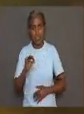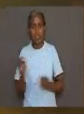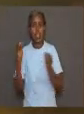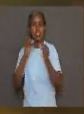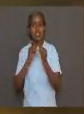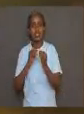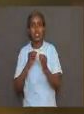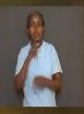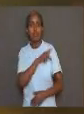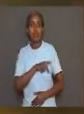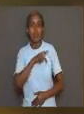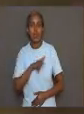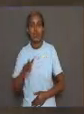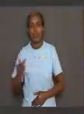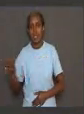of vectors.